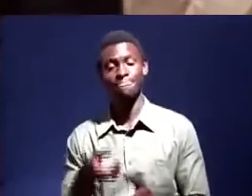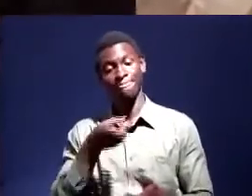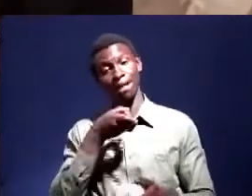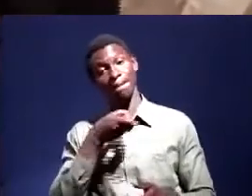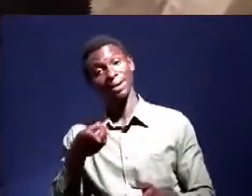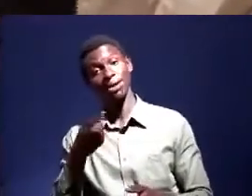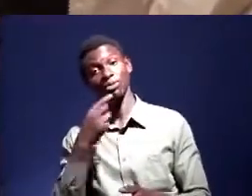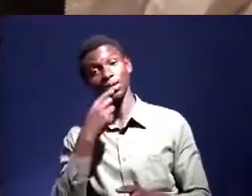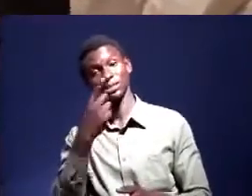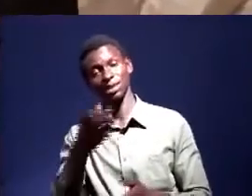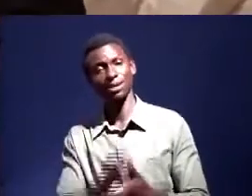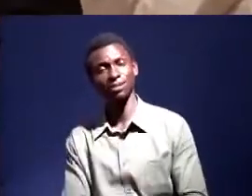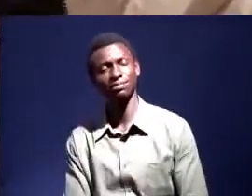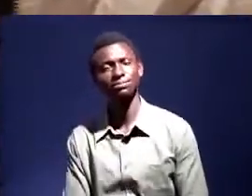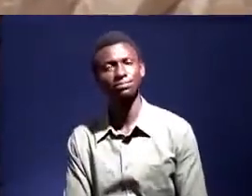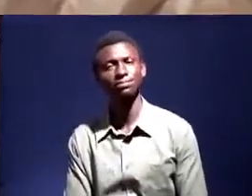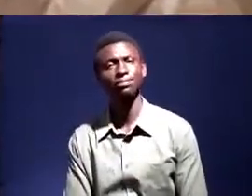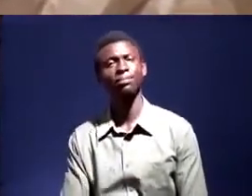Ghost when you believed?